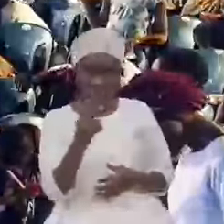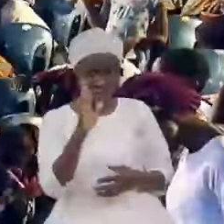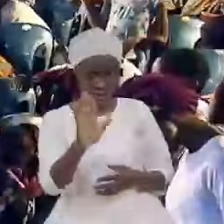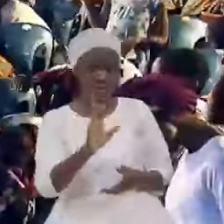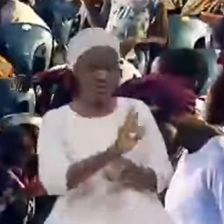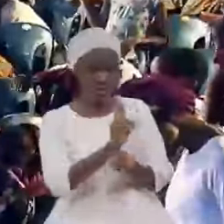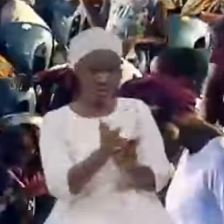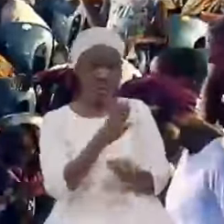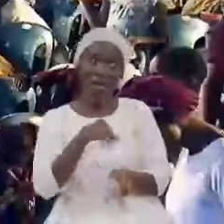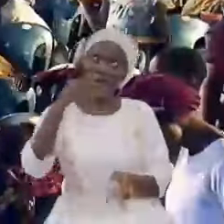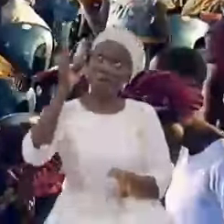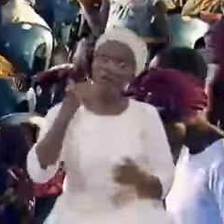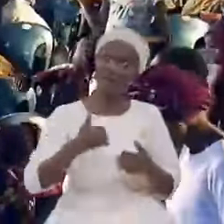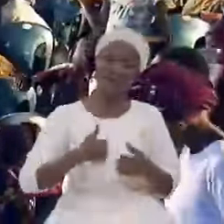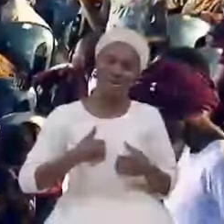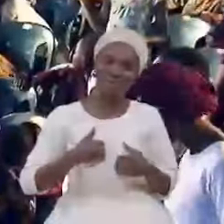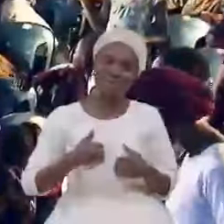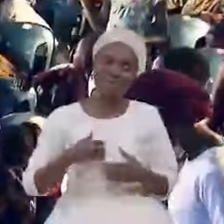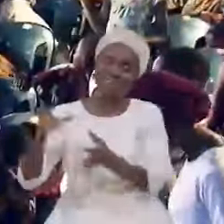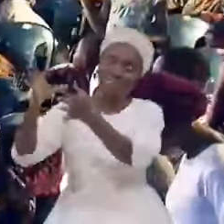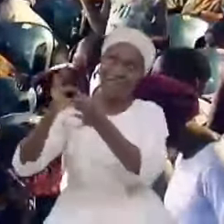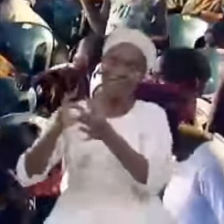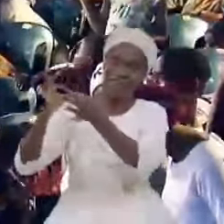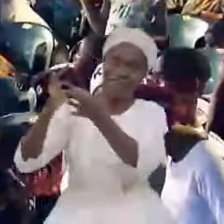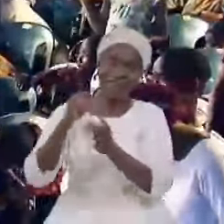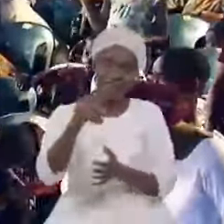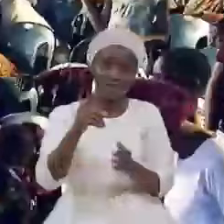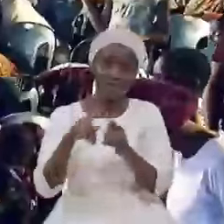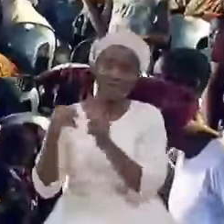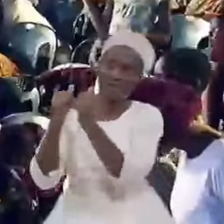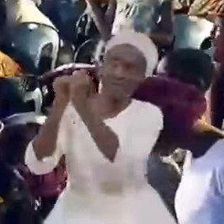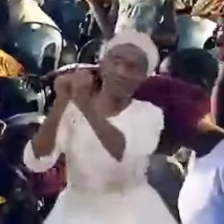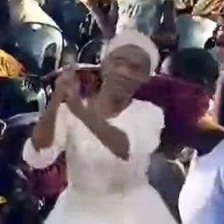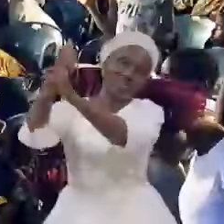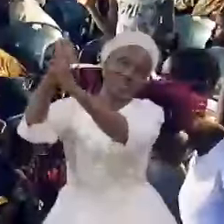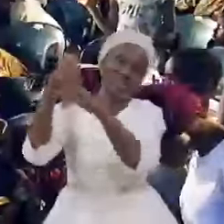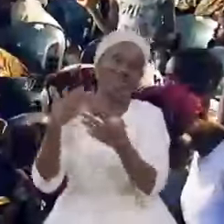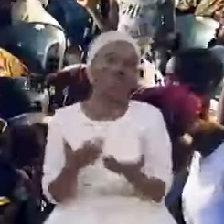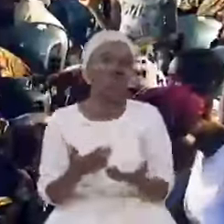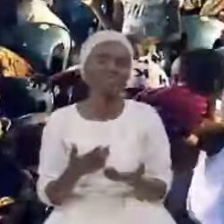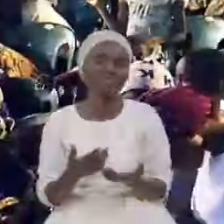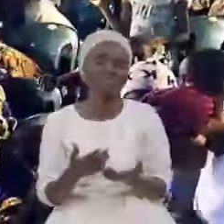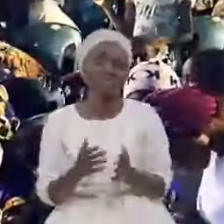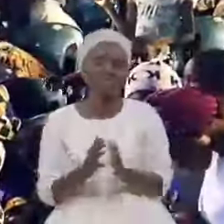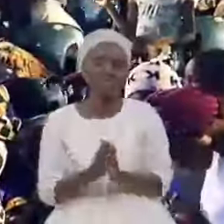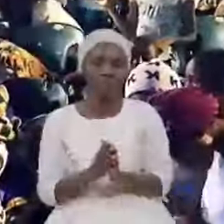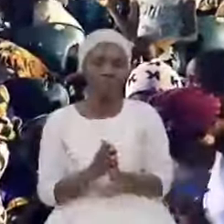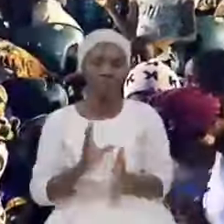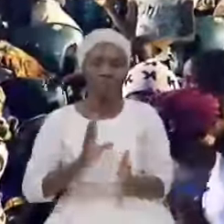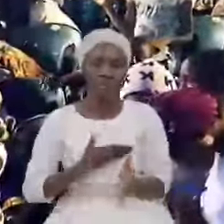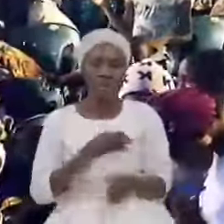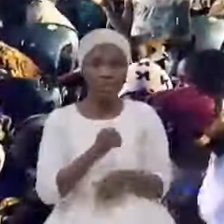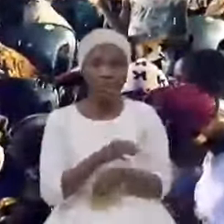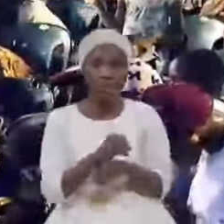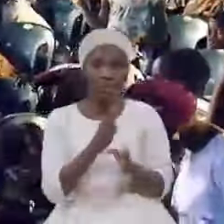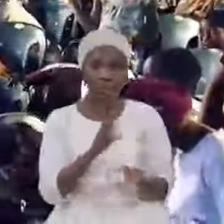you with himself. Our counselors are there now. They will help as they take your name and they